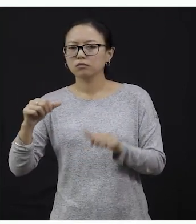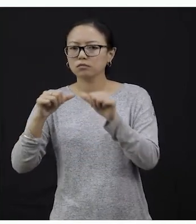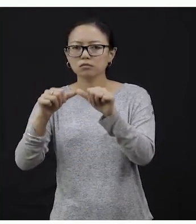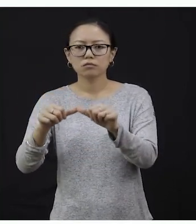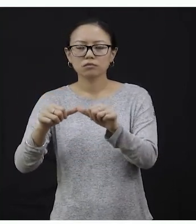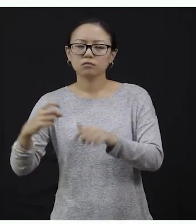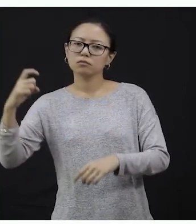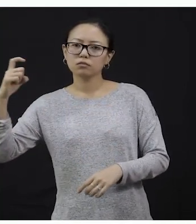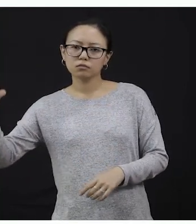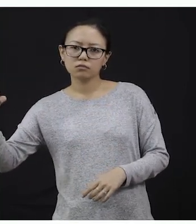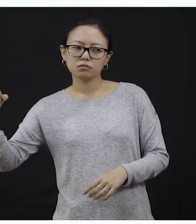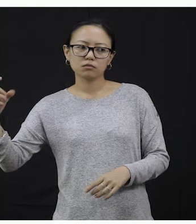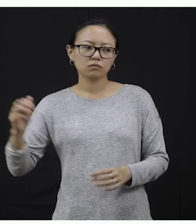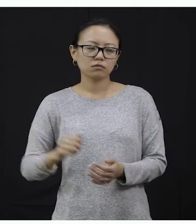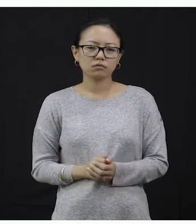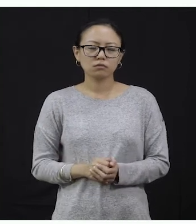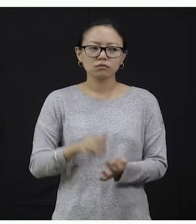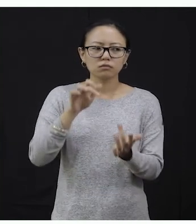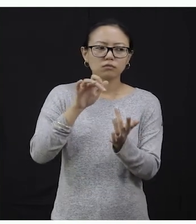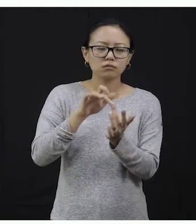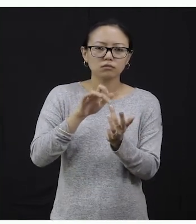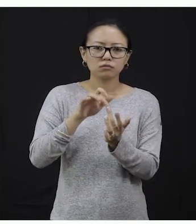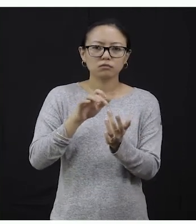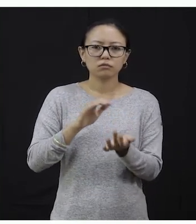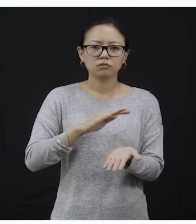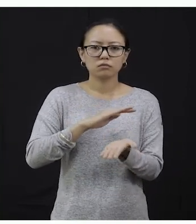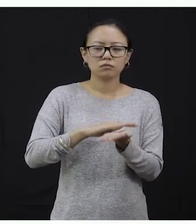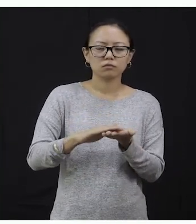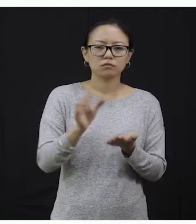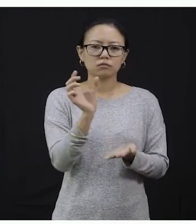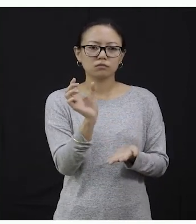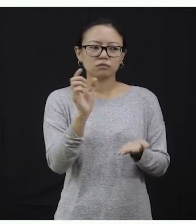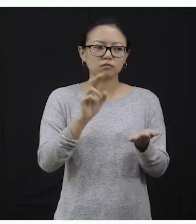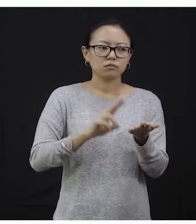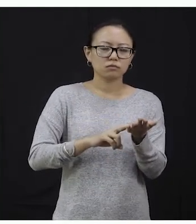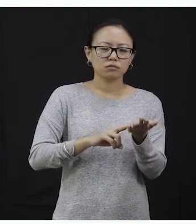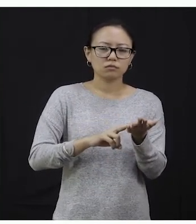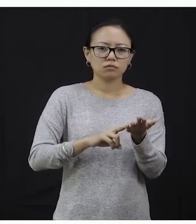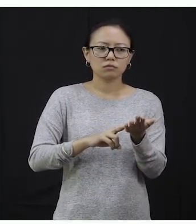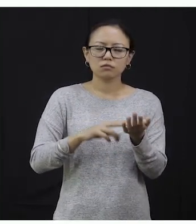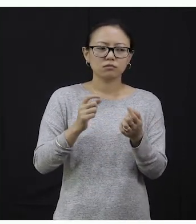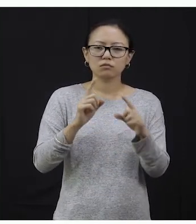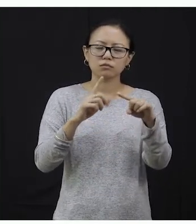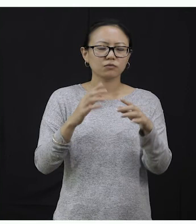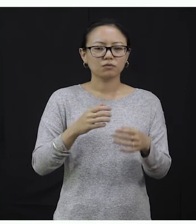one place. That is why we are multiplying it with 1. 7 into 1 is 7. Now the next number